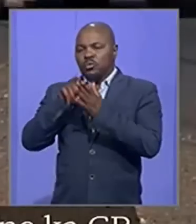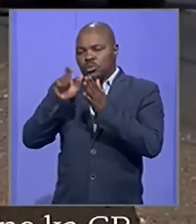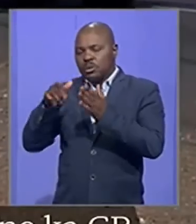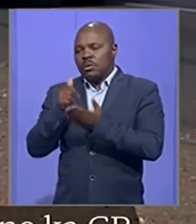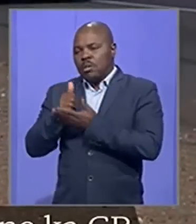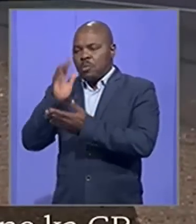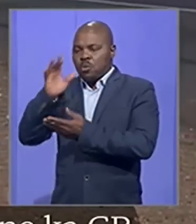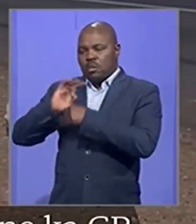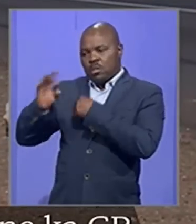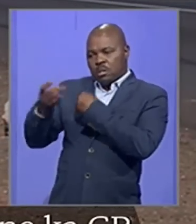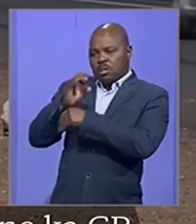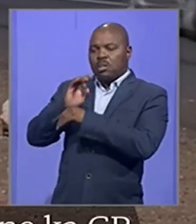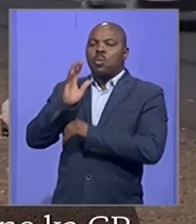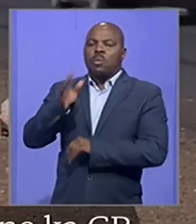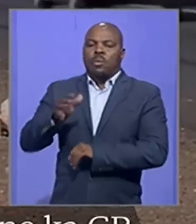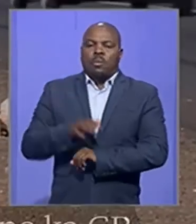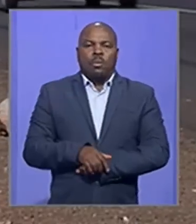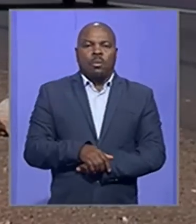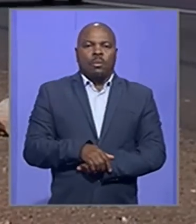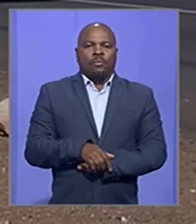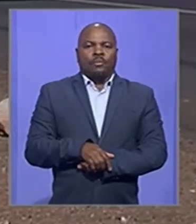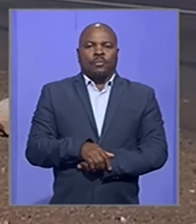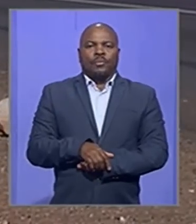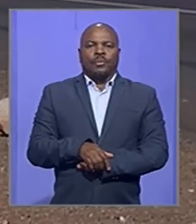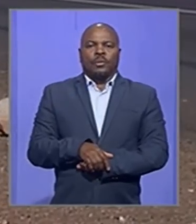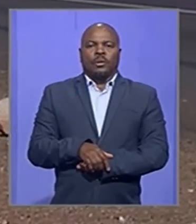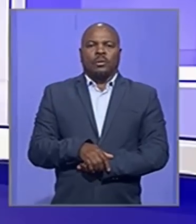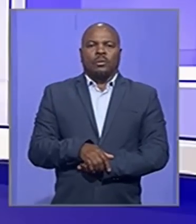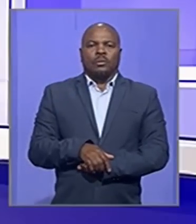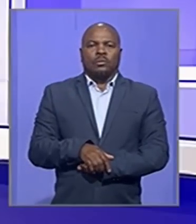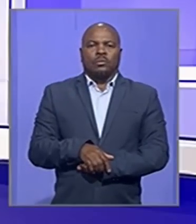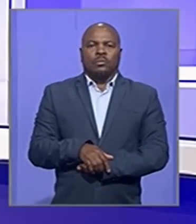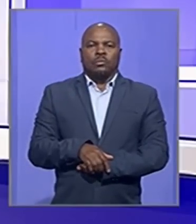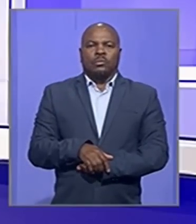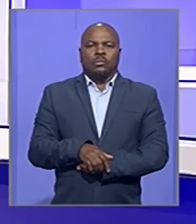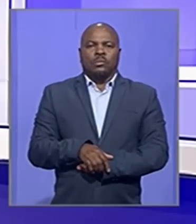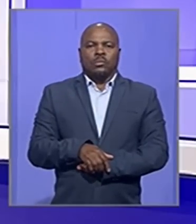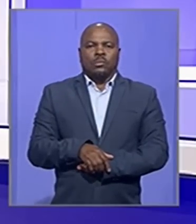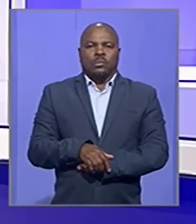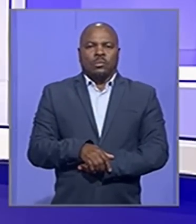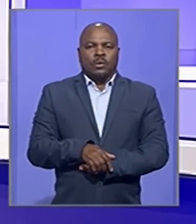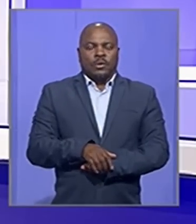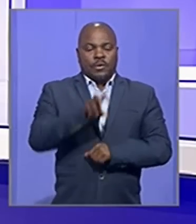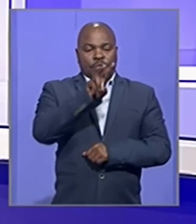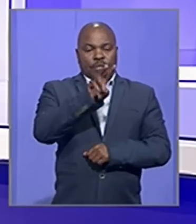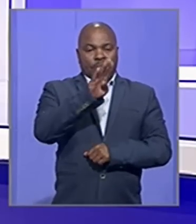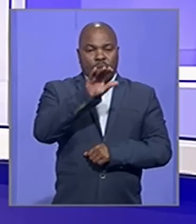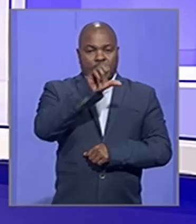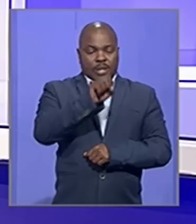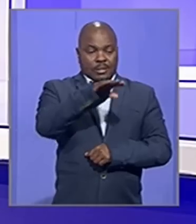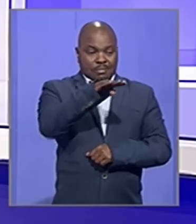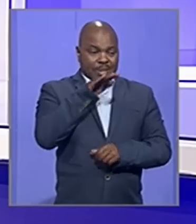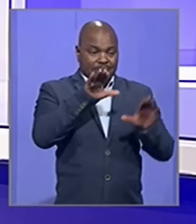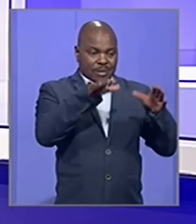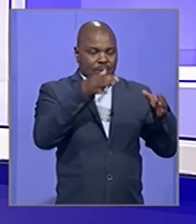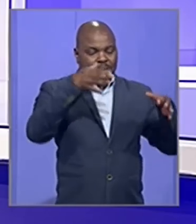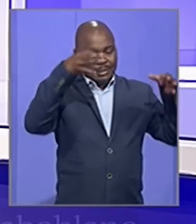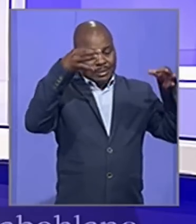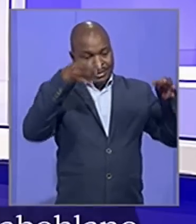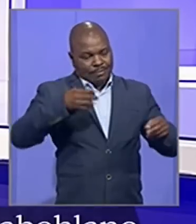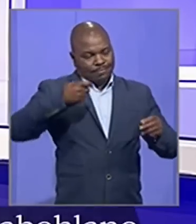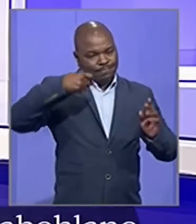Molemo wa Motho wa SABC News, Everton. Kahlolo ya molato wa panka ya VBS